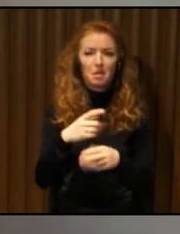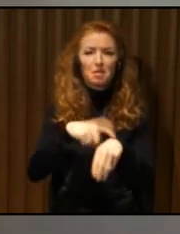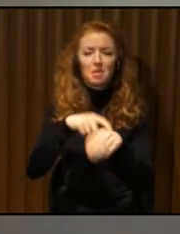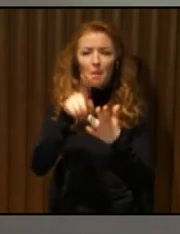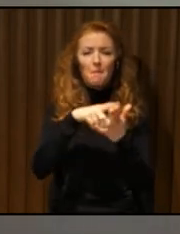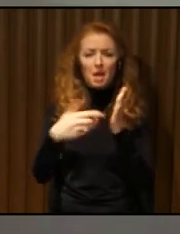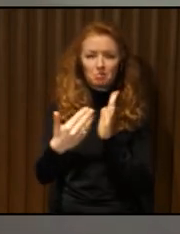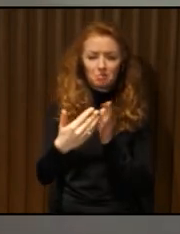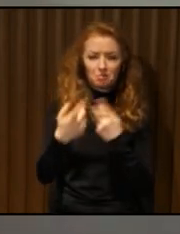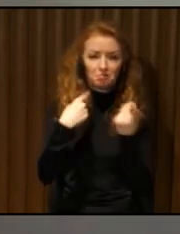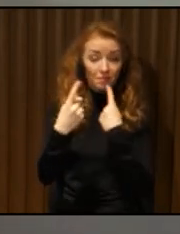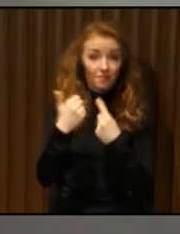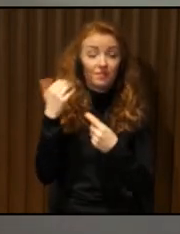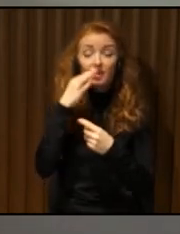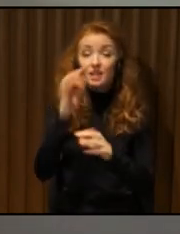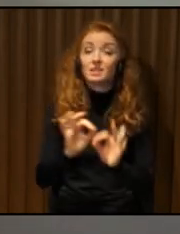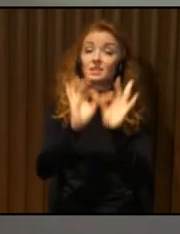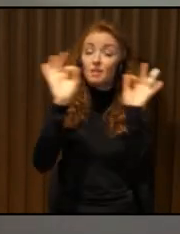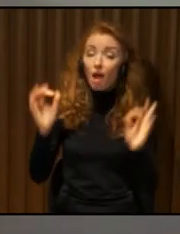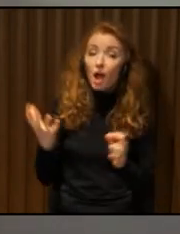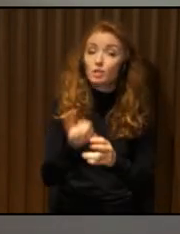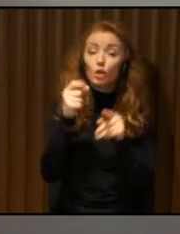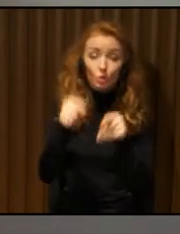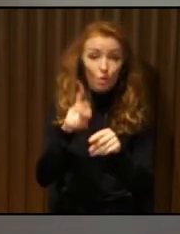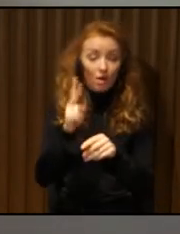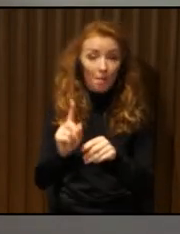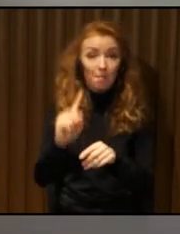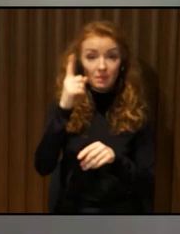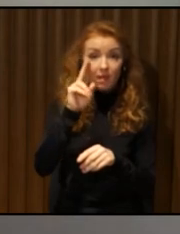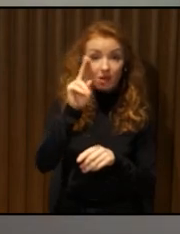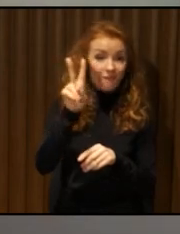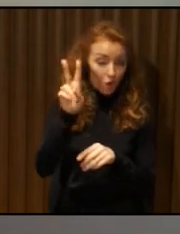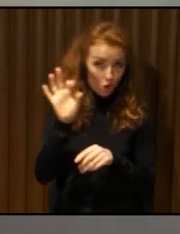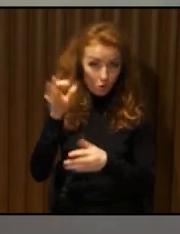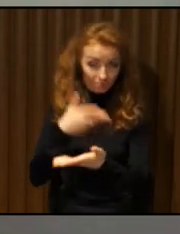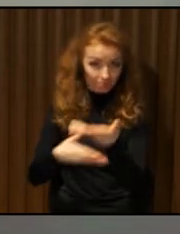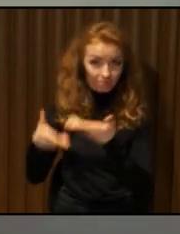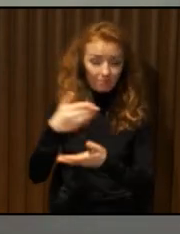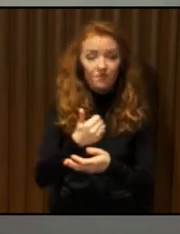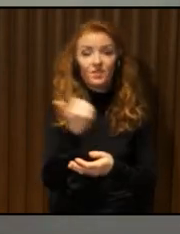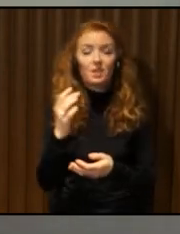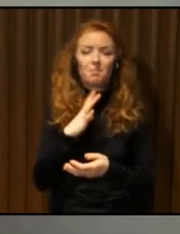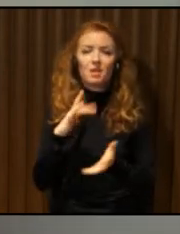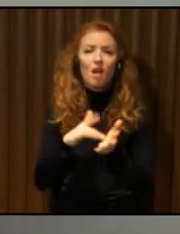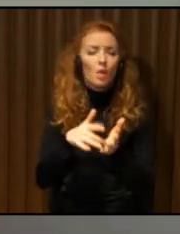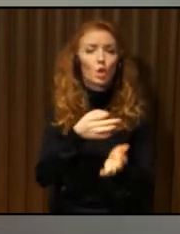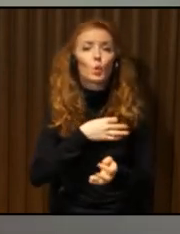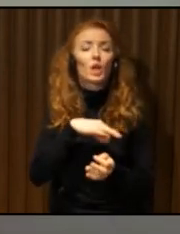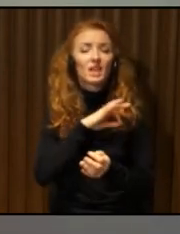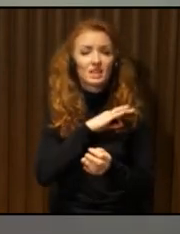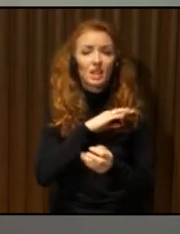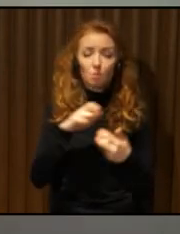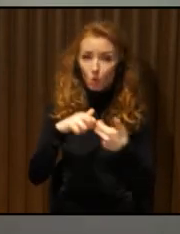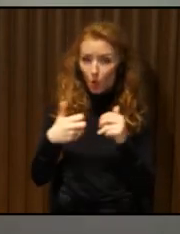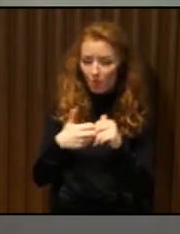It started with the fact that the first NGO that we partnered with had legal issues with them. They wouldn't sign all kinds